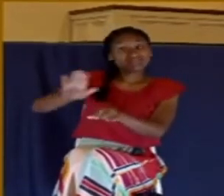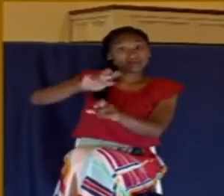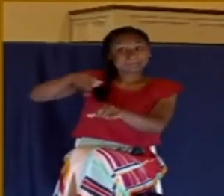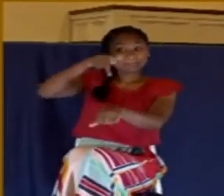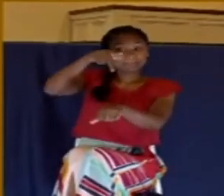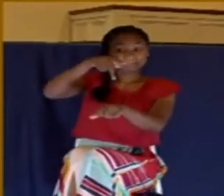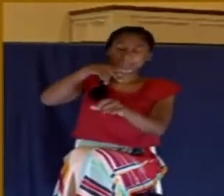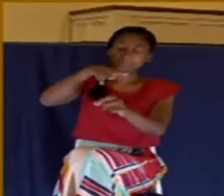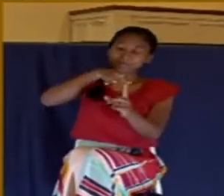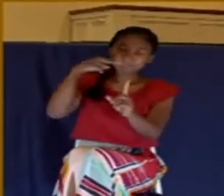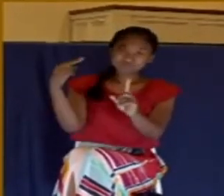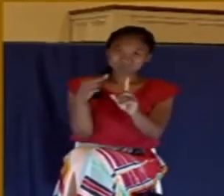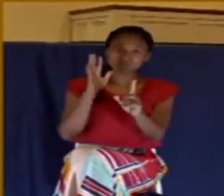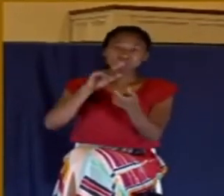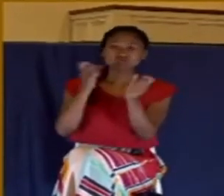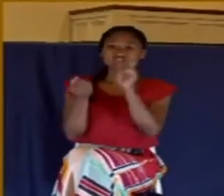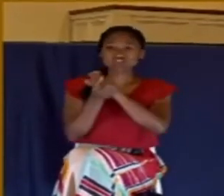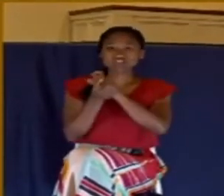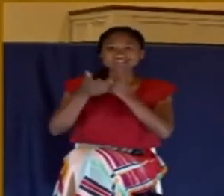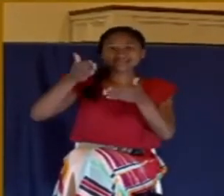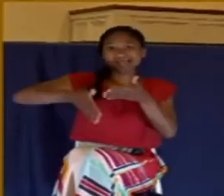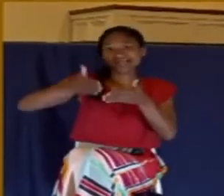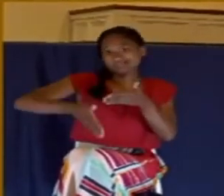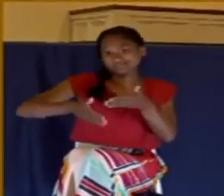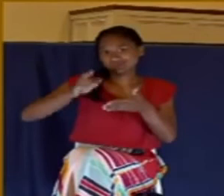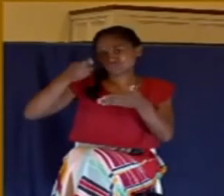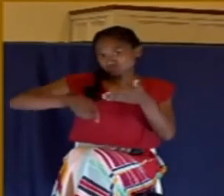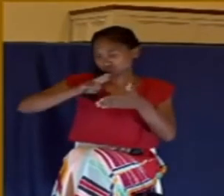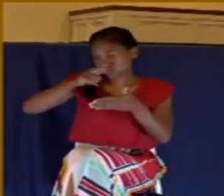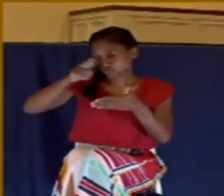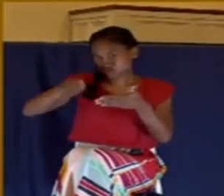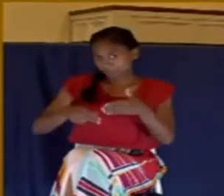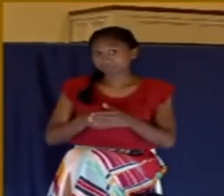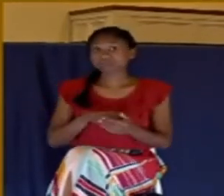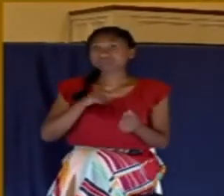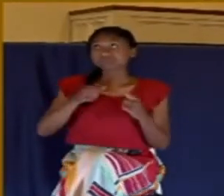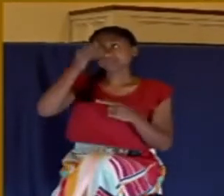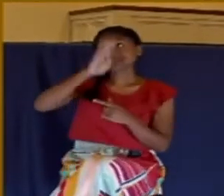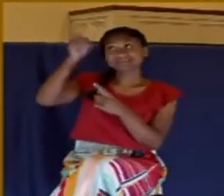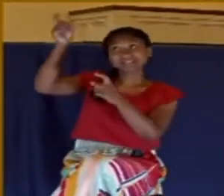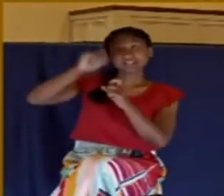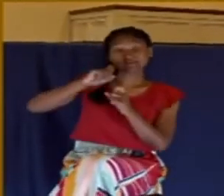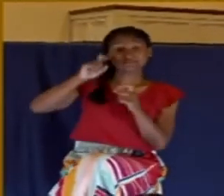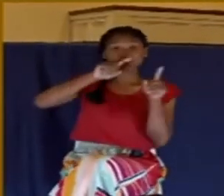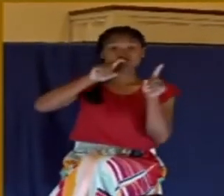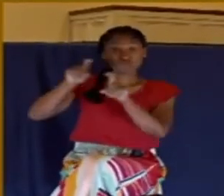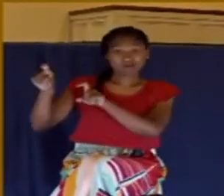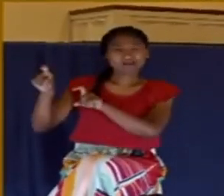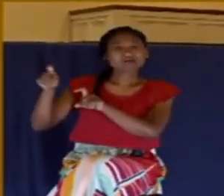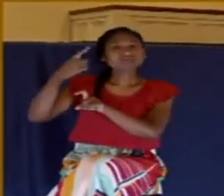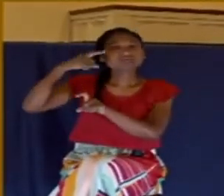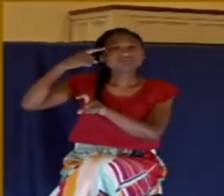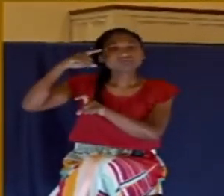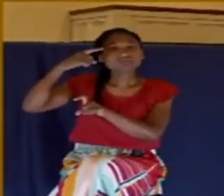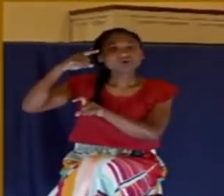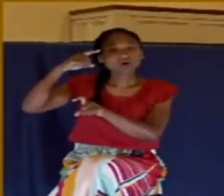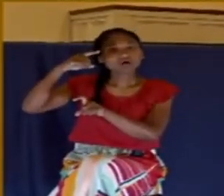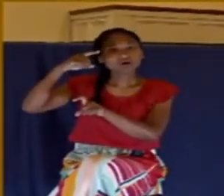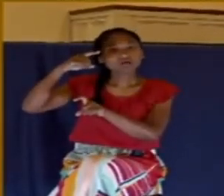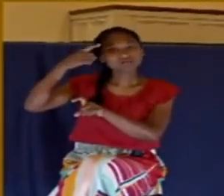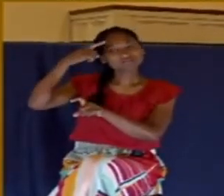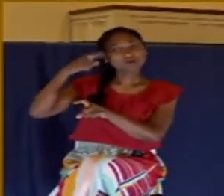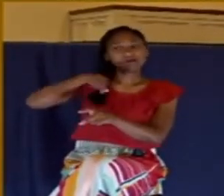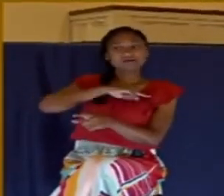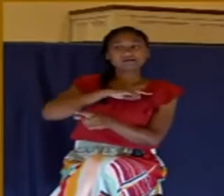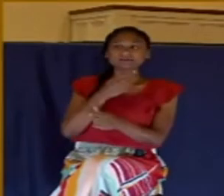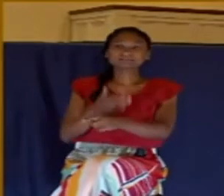their outcome. When God gives us a trial, part of his purpose is that we may be made better through that